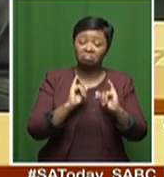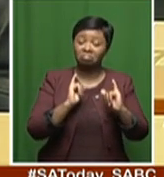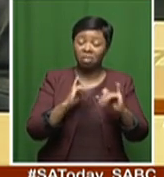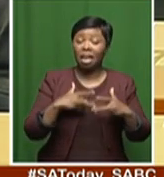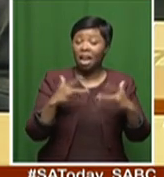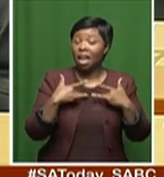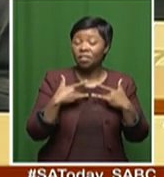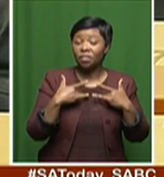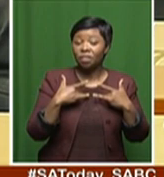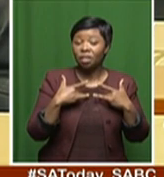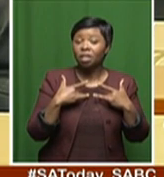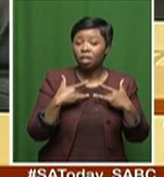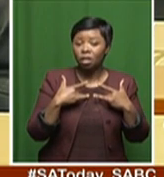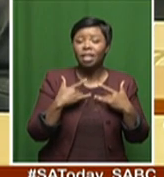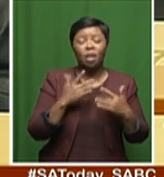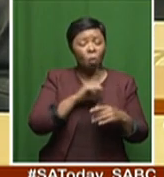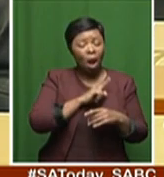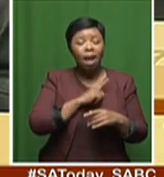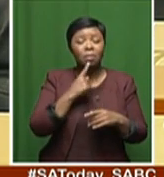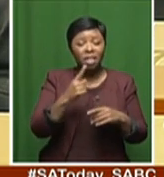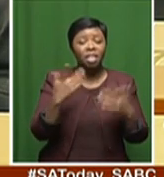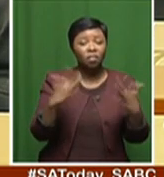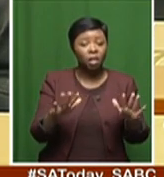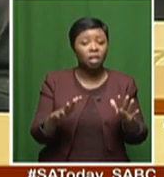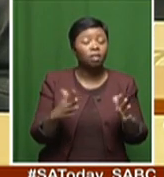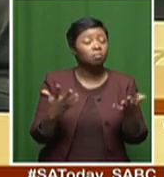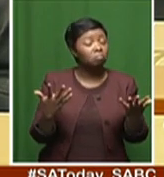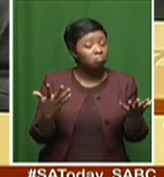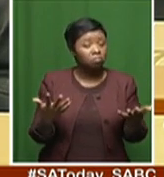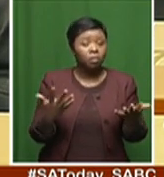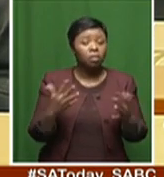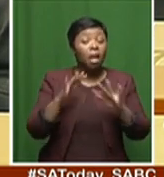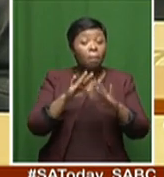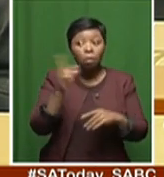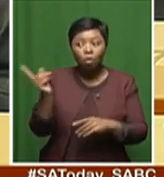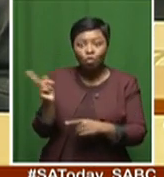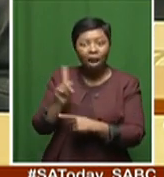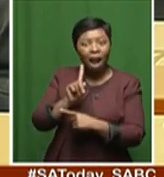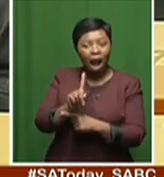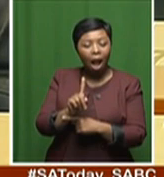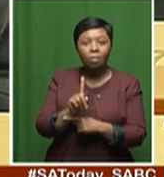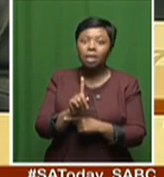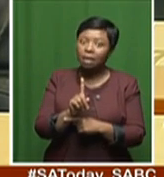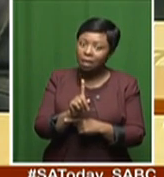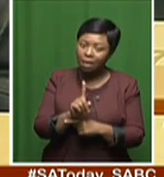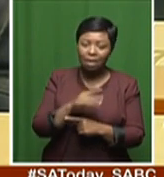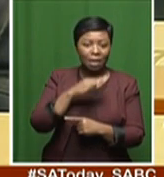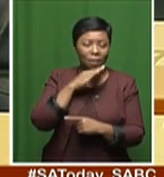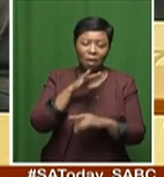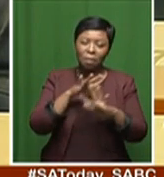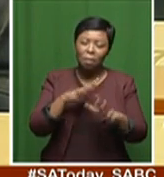it takes a lot for people to come to this commission, but it even takes a great deal more to either